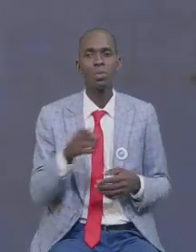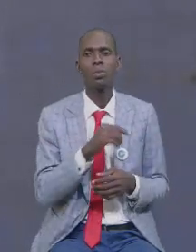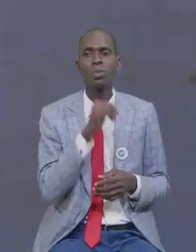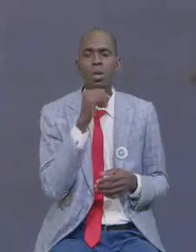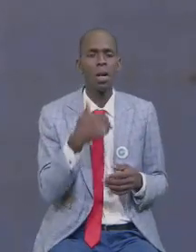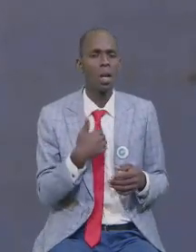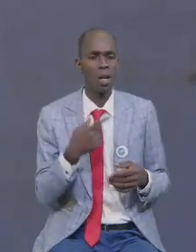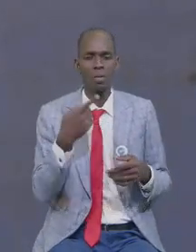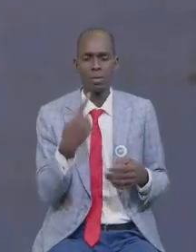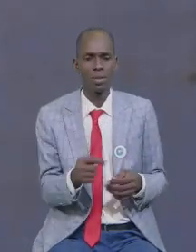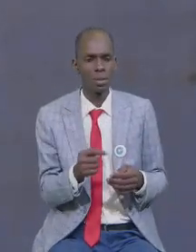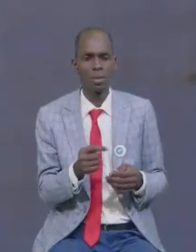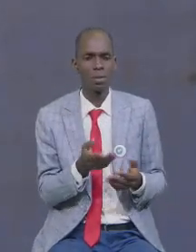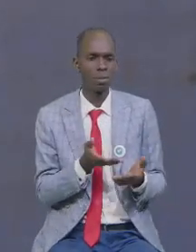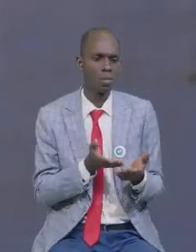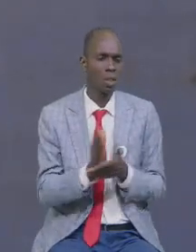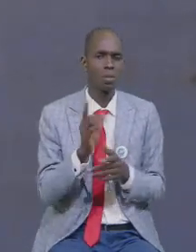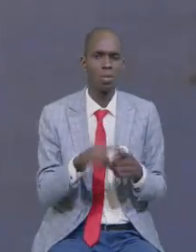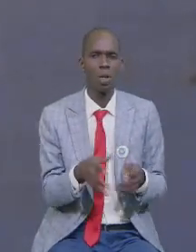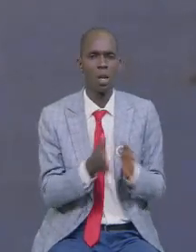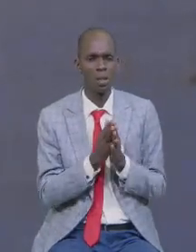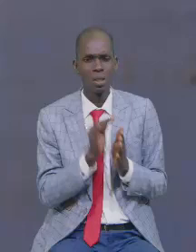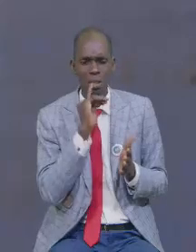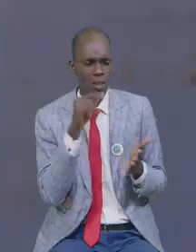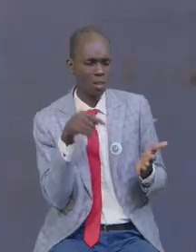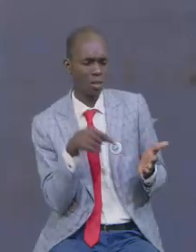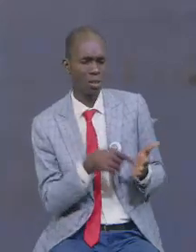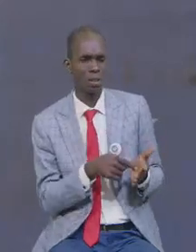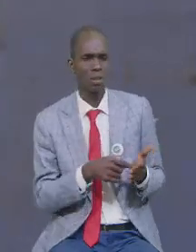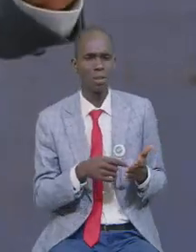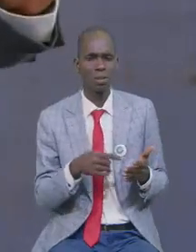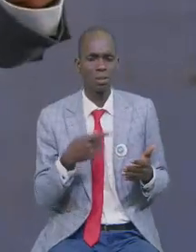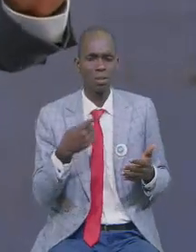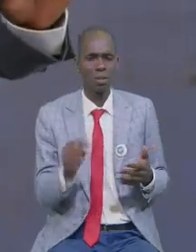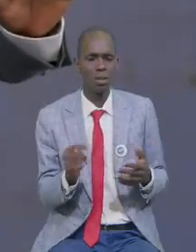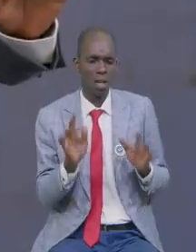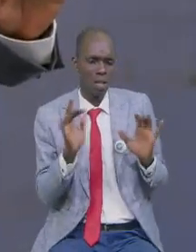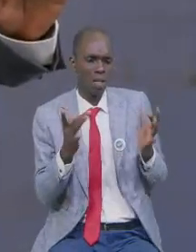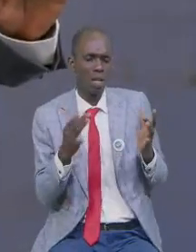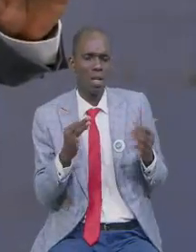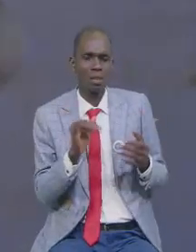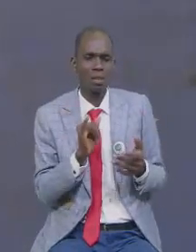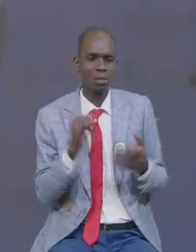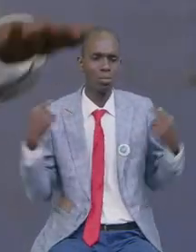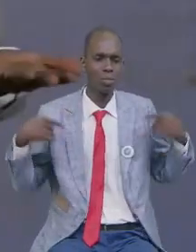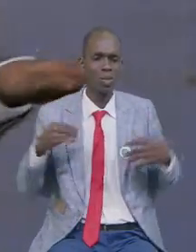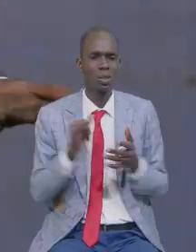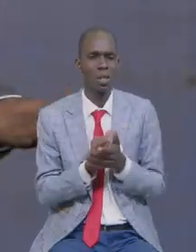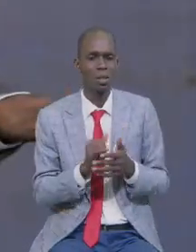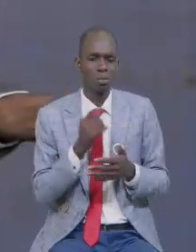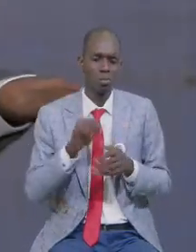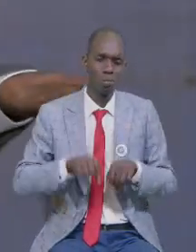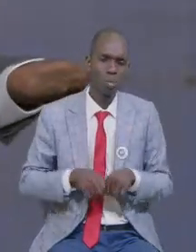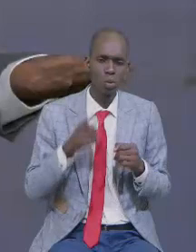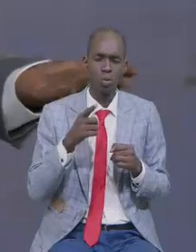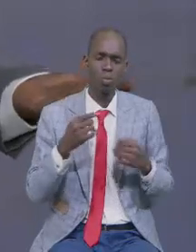this light affliction that breaks you down, that cancels your consecration, that makes you